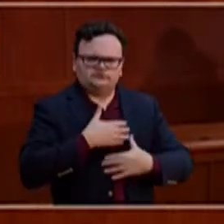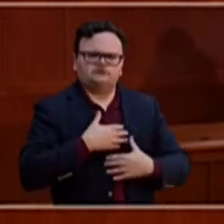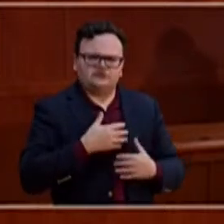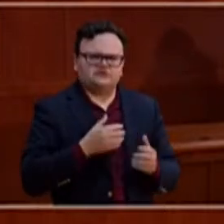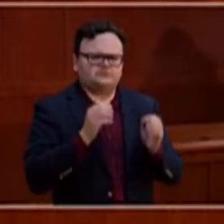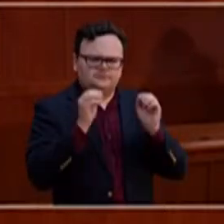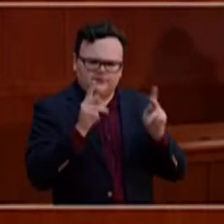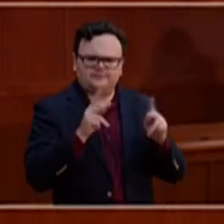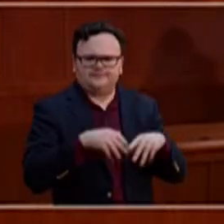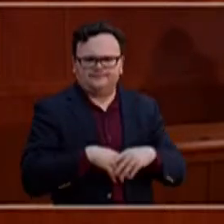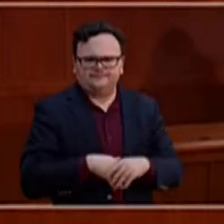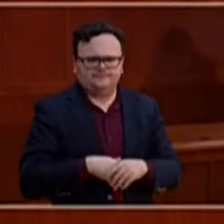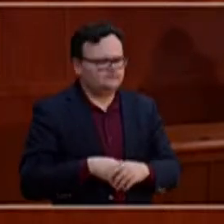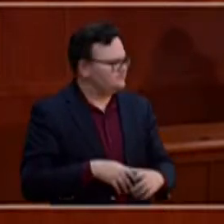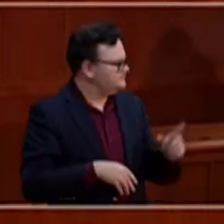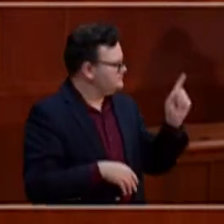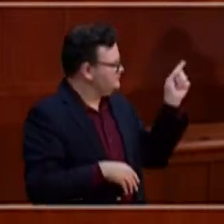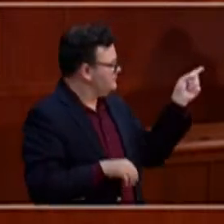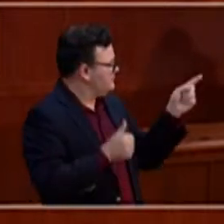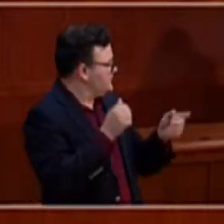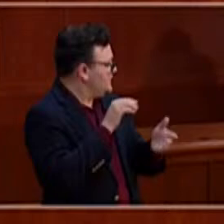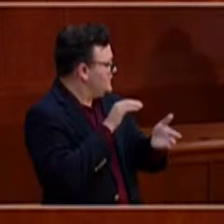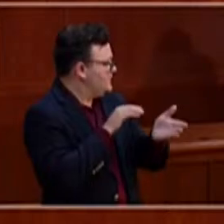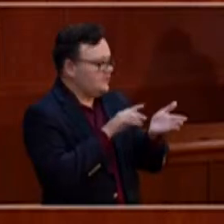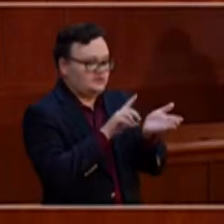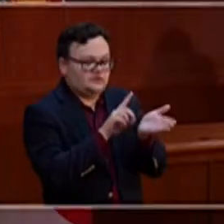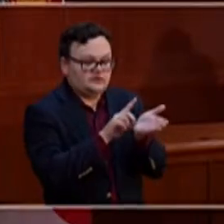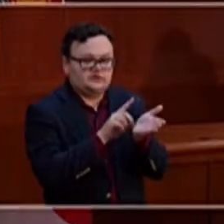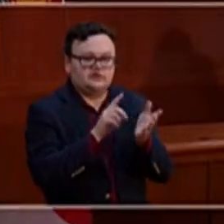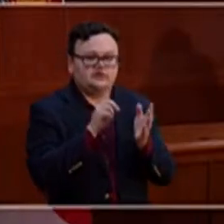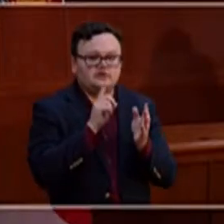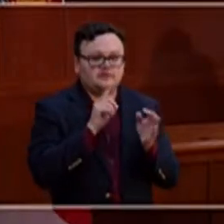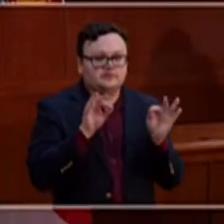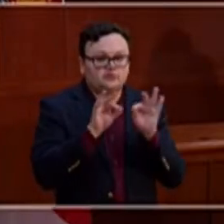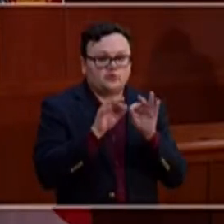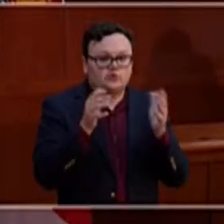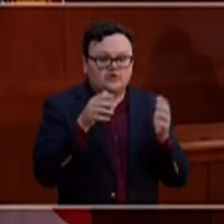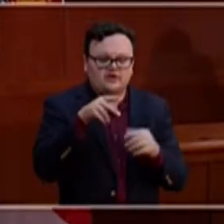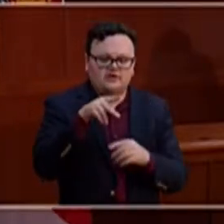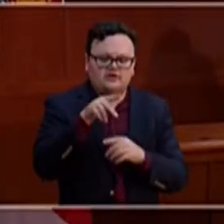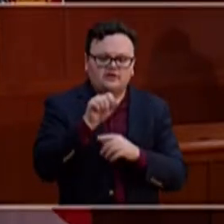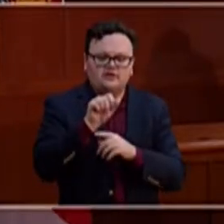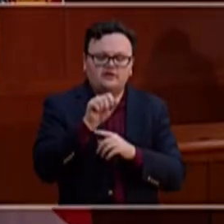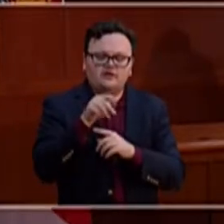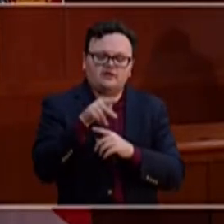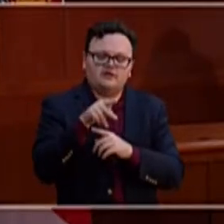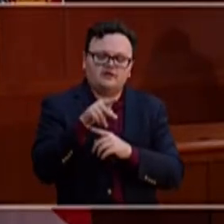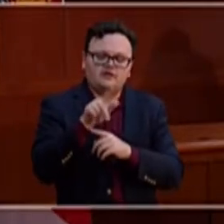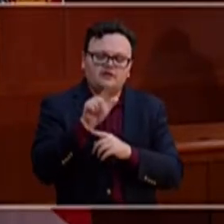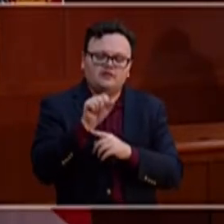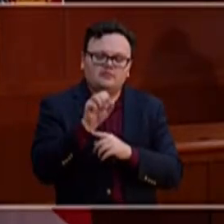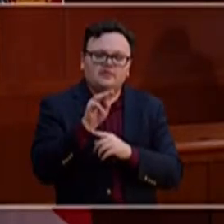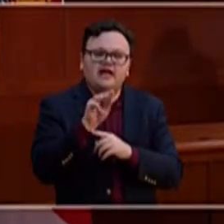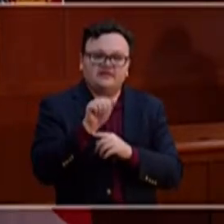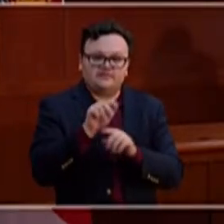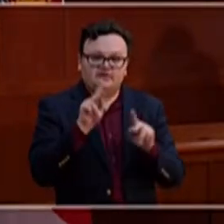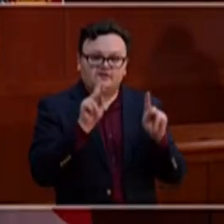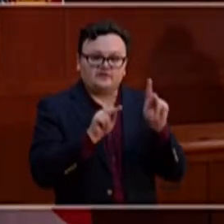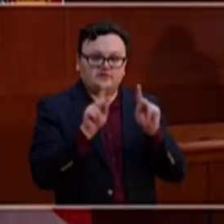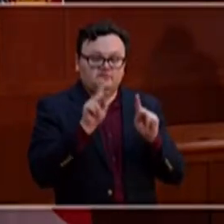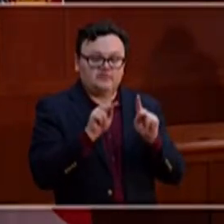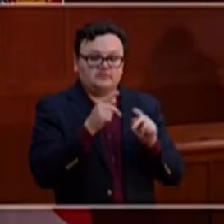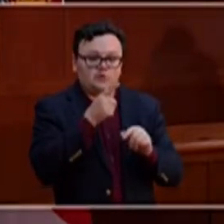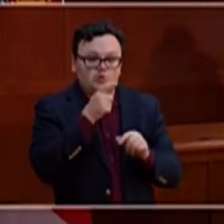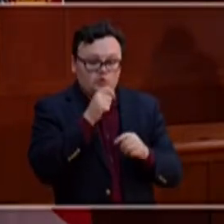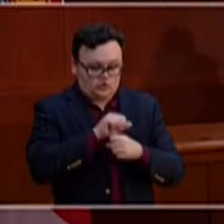seeing? Yes, another one we were seeing is the plasma treatment. And so as you were at the blood center yesterday, absolutely,